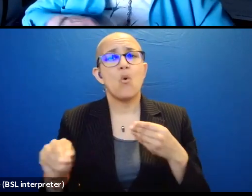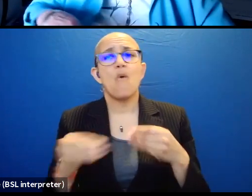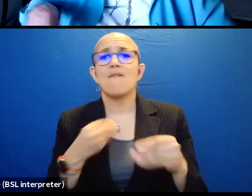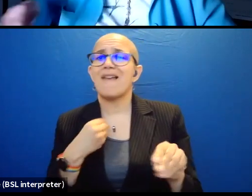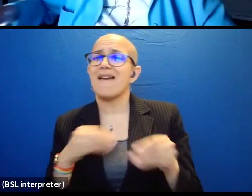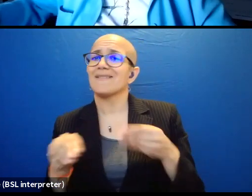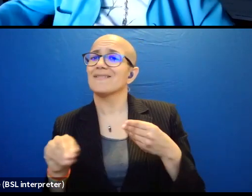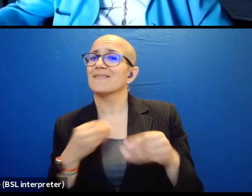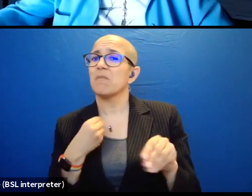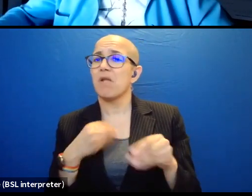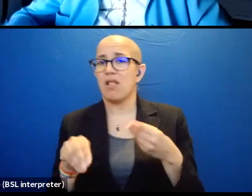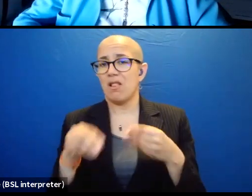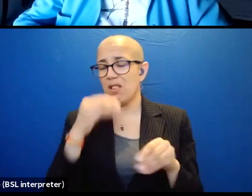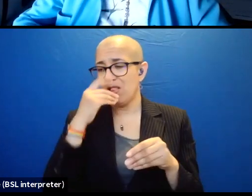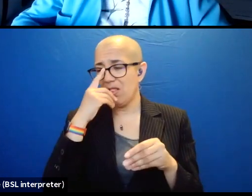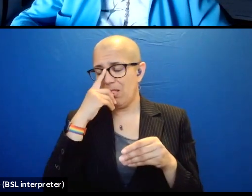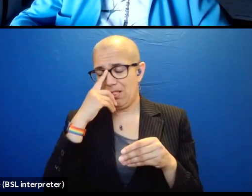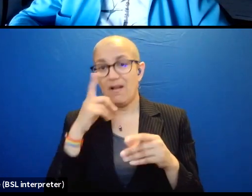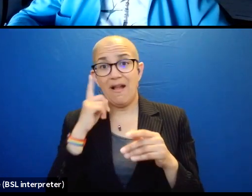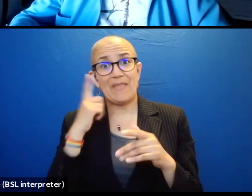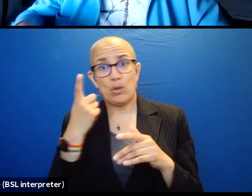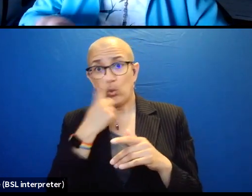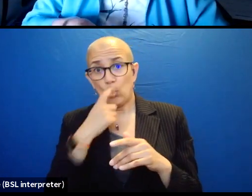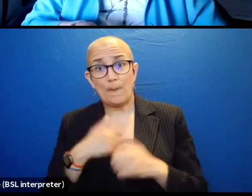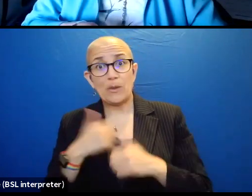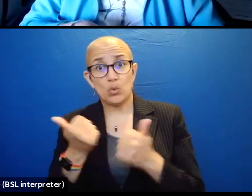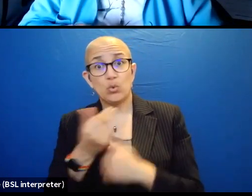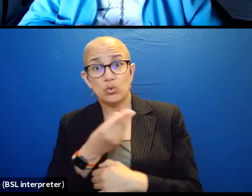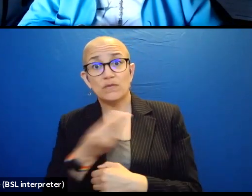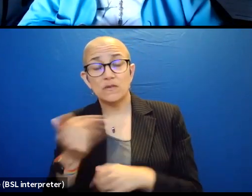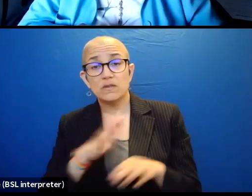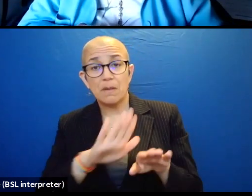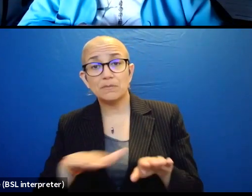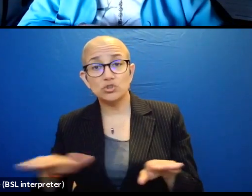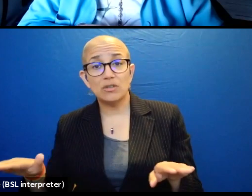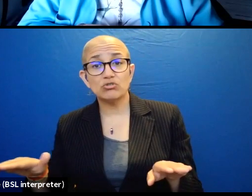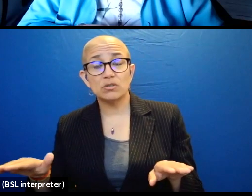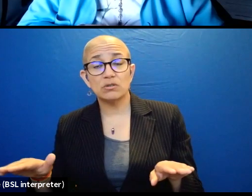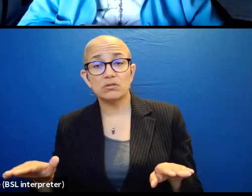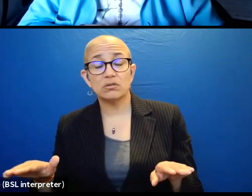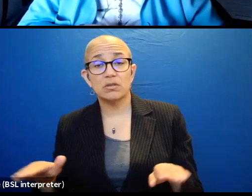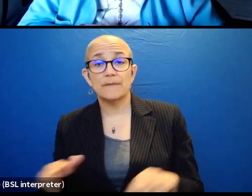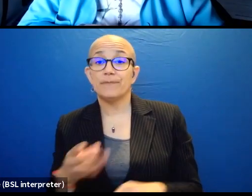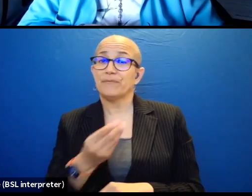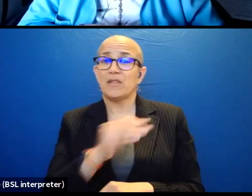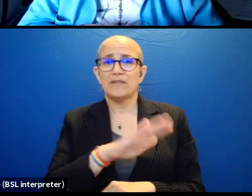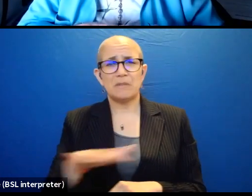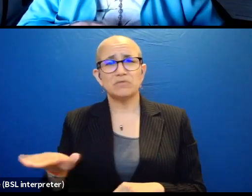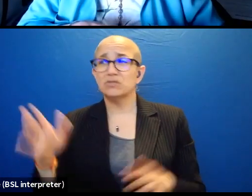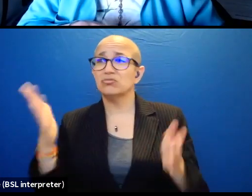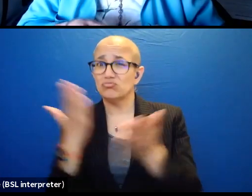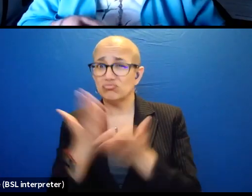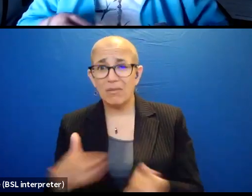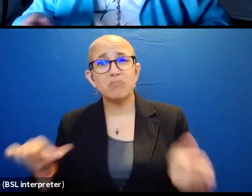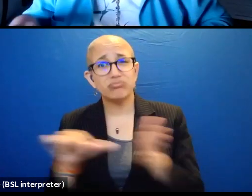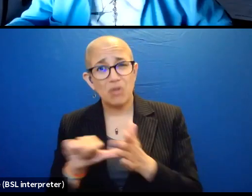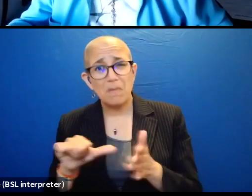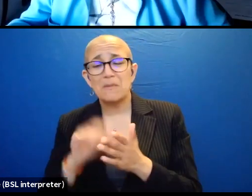actually think this could be good for some children. And there are some children who have real problems at school, you know, being